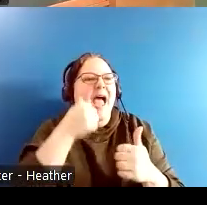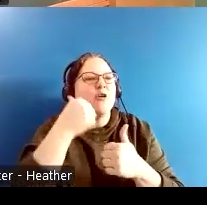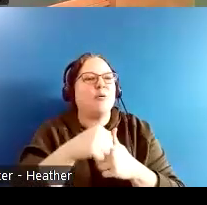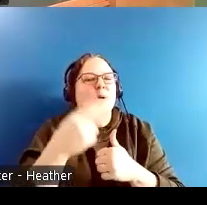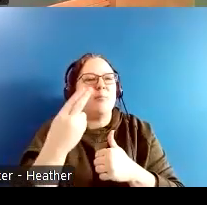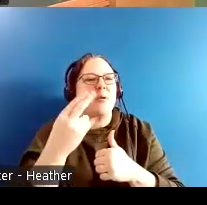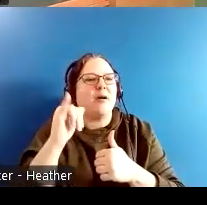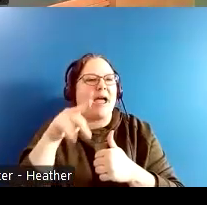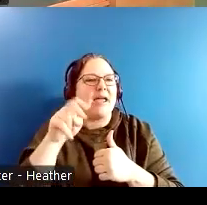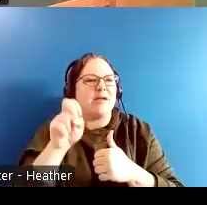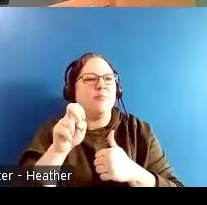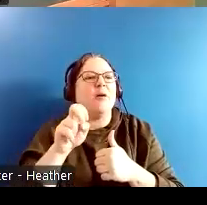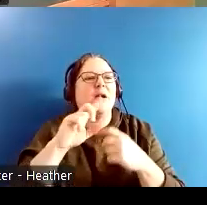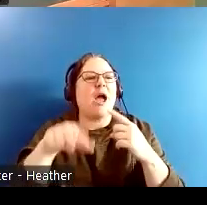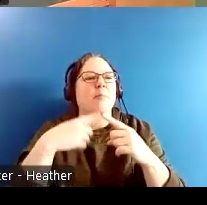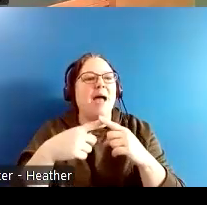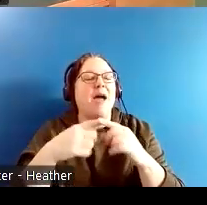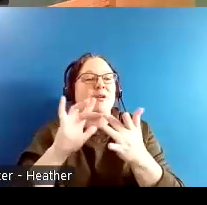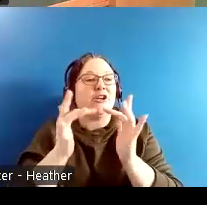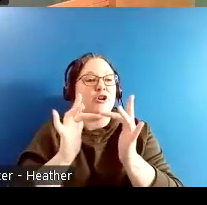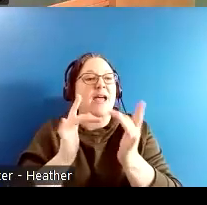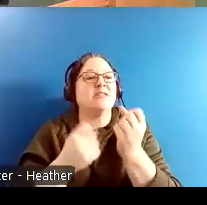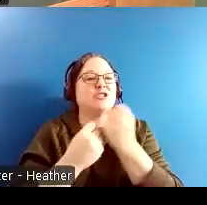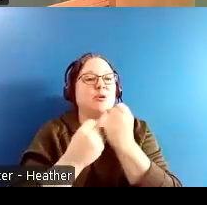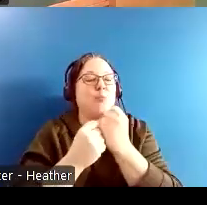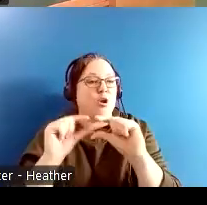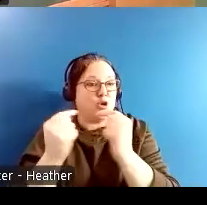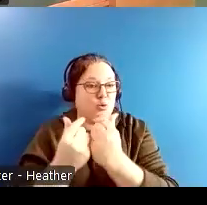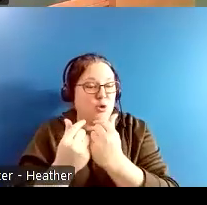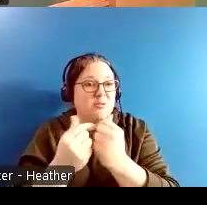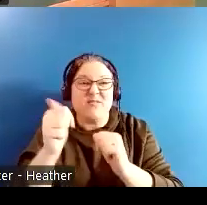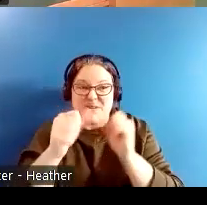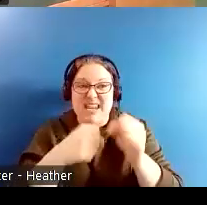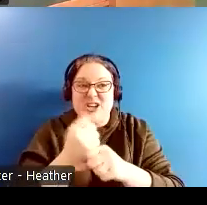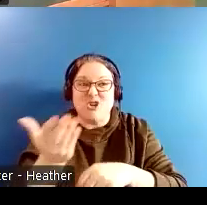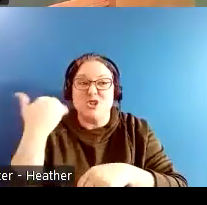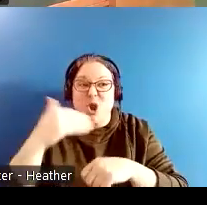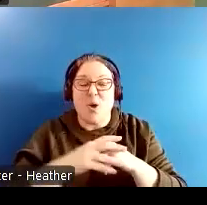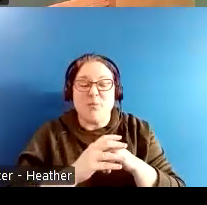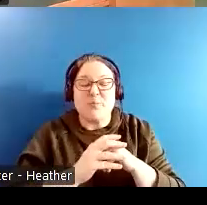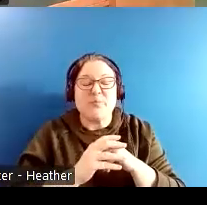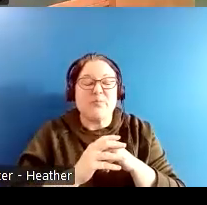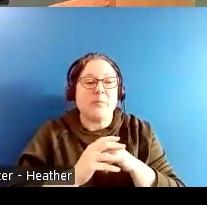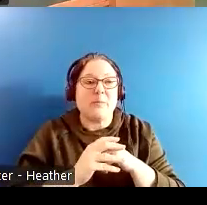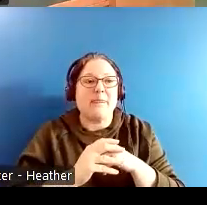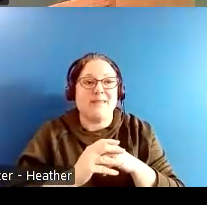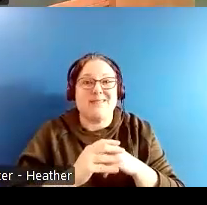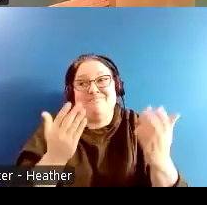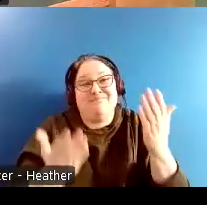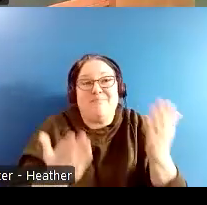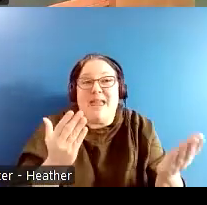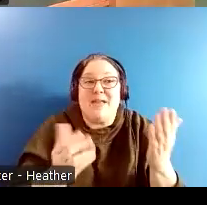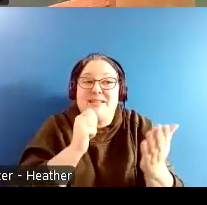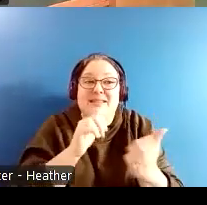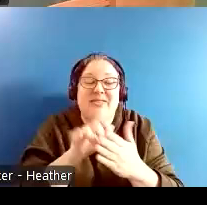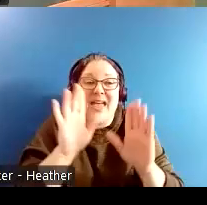on internet support groups, for example, until we and Dr. Griffiths are showing that, well, maybe it's not so great, or